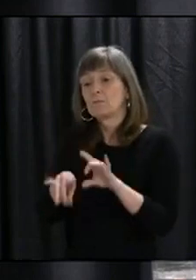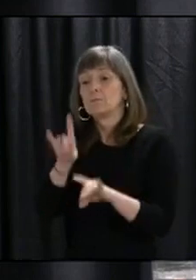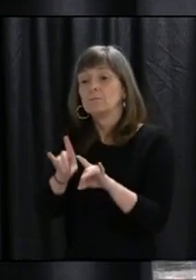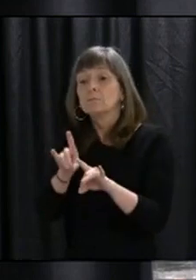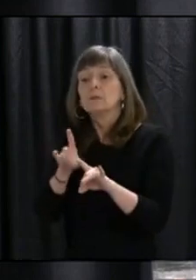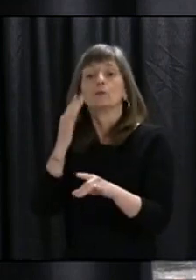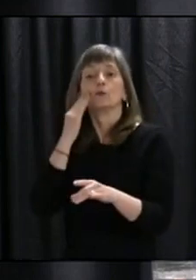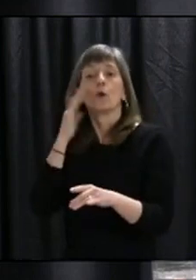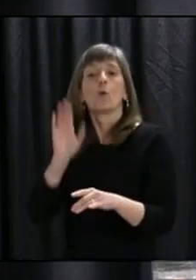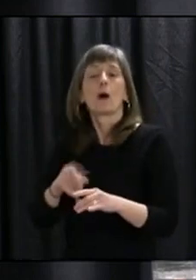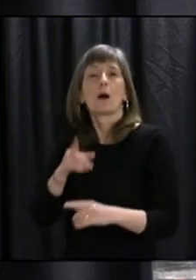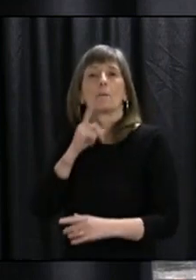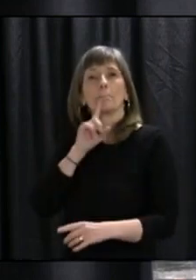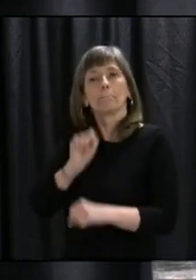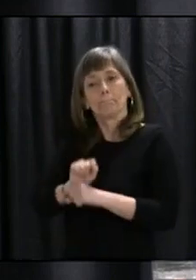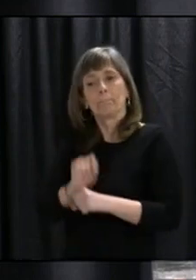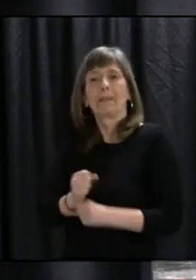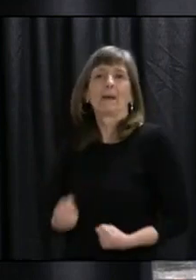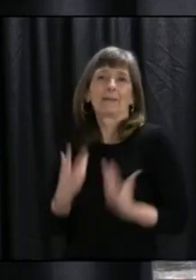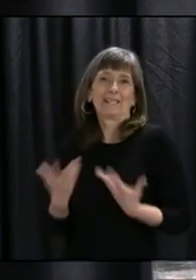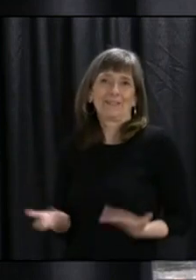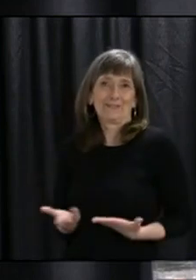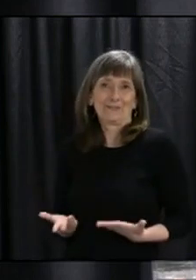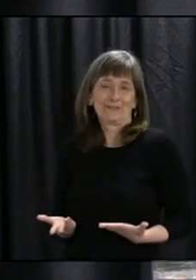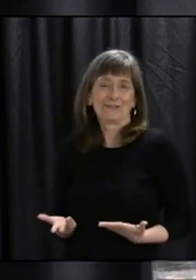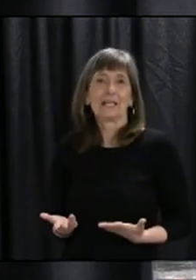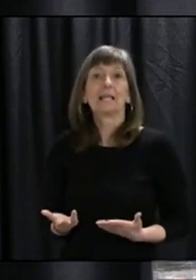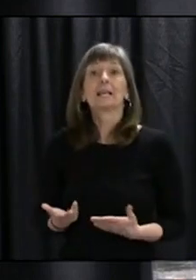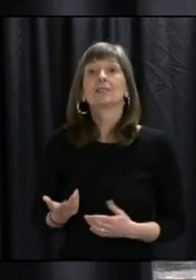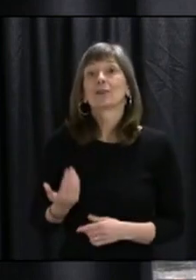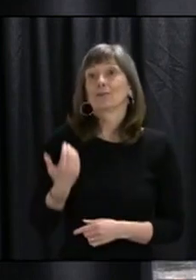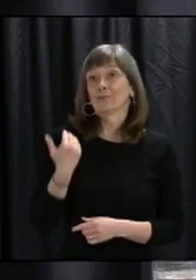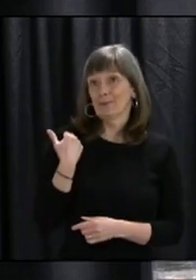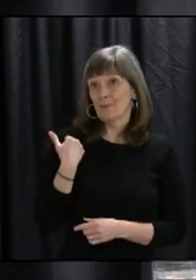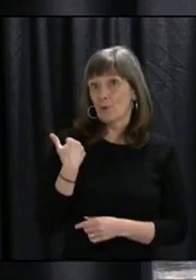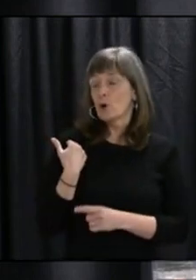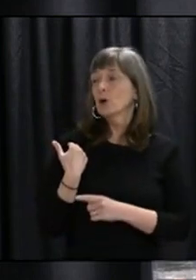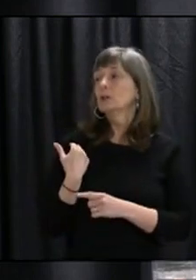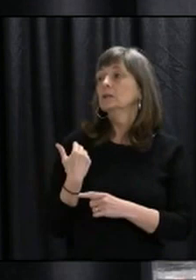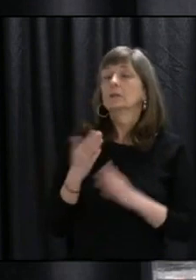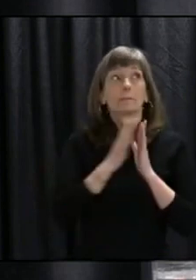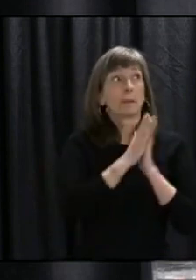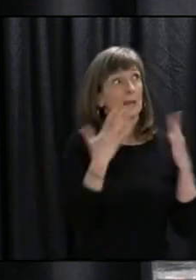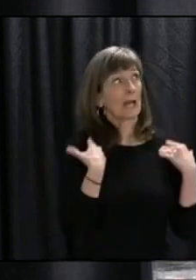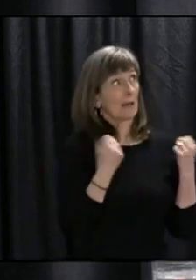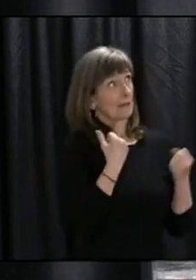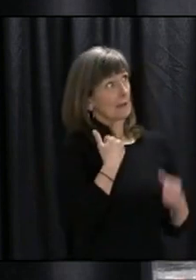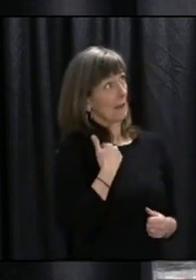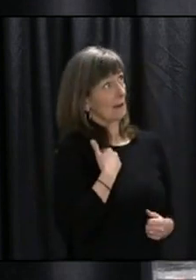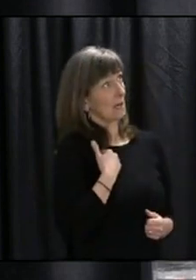definition yesterday from, or on the 11th rather, from Public Health Agency of Canada,